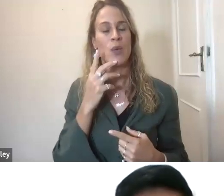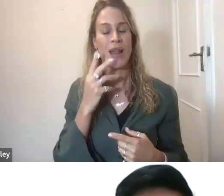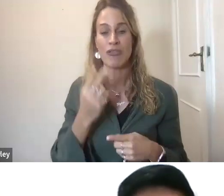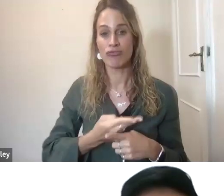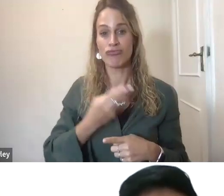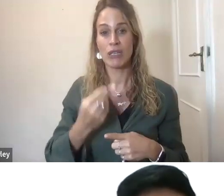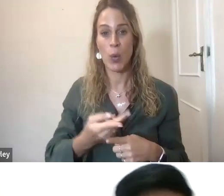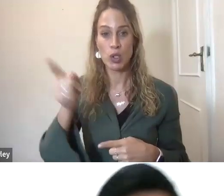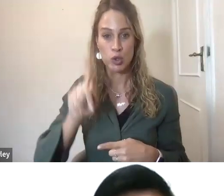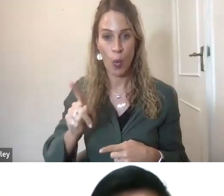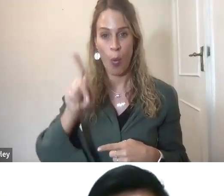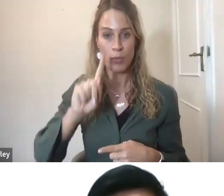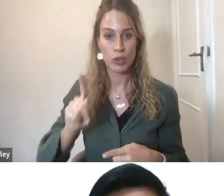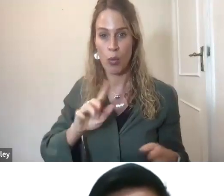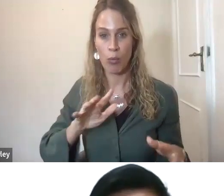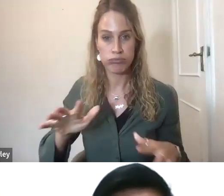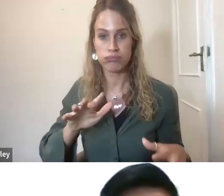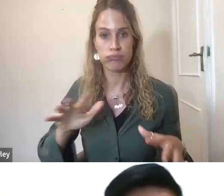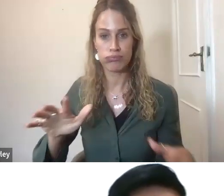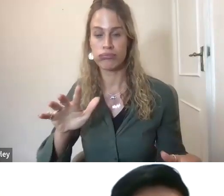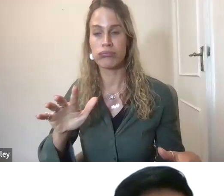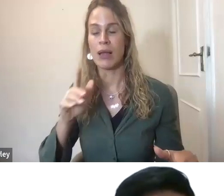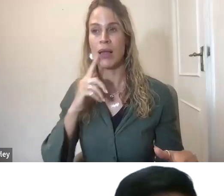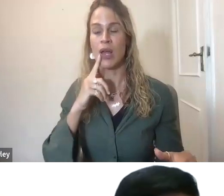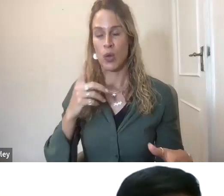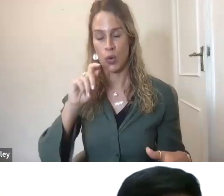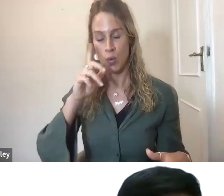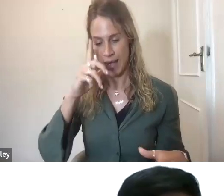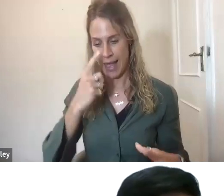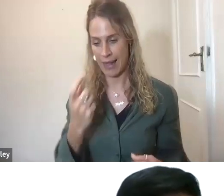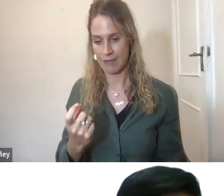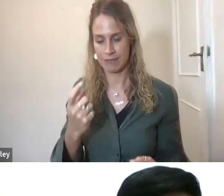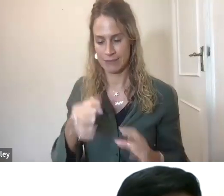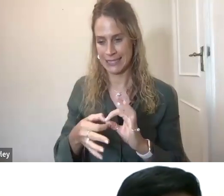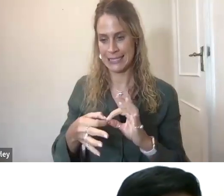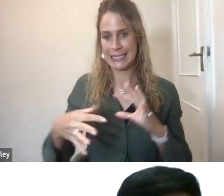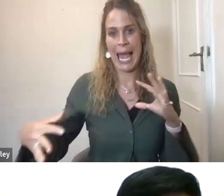Is like a lot of people, usually detached from the tragedy, they would often